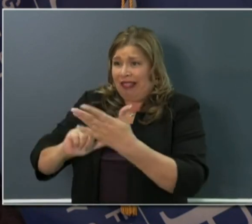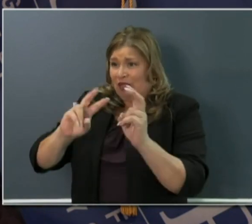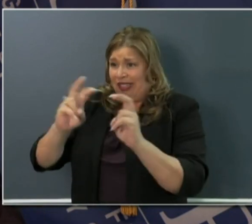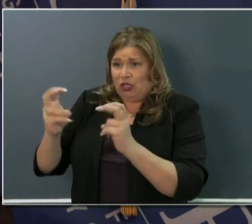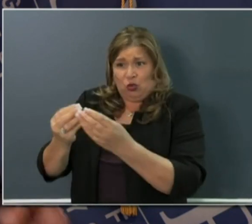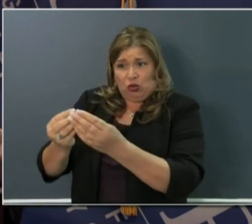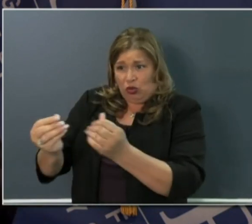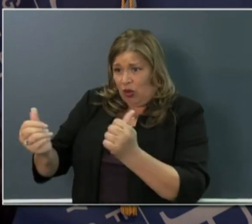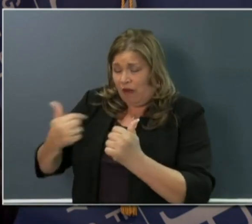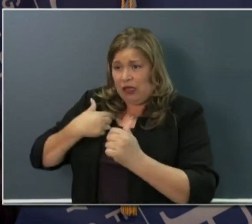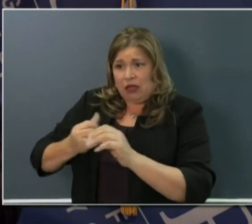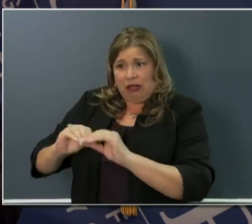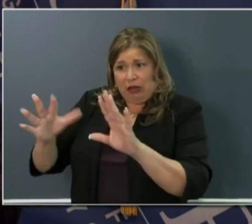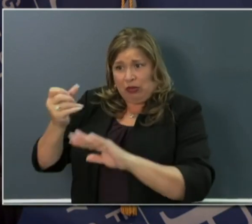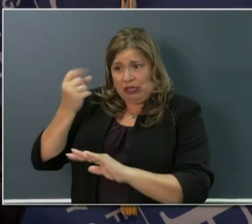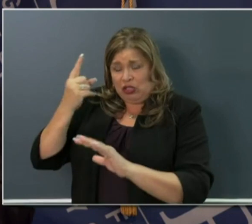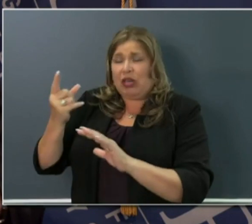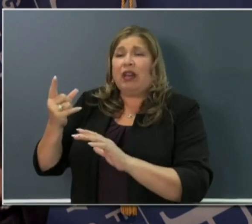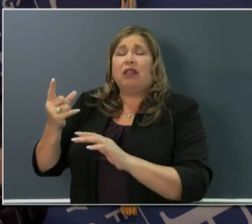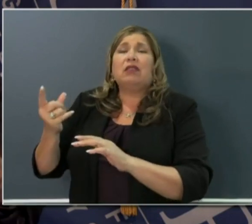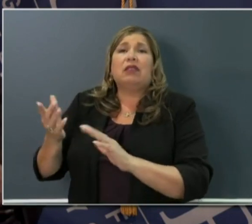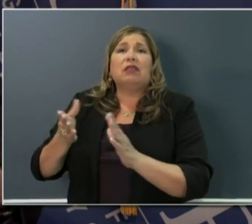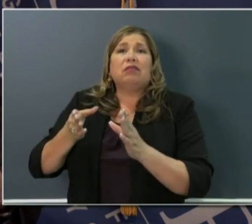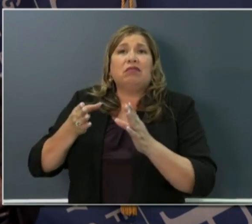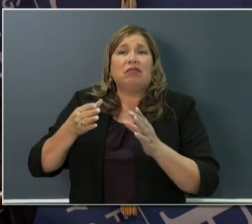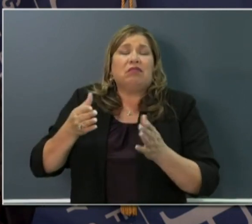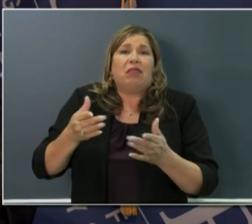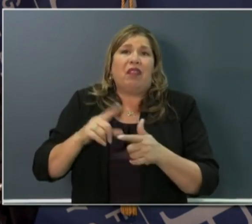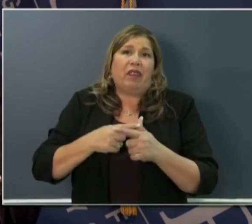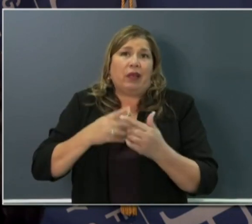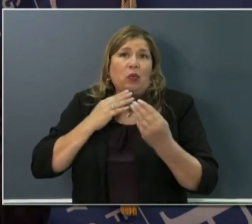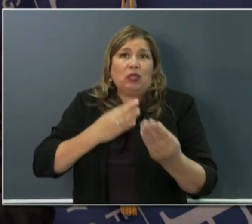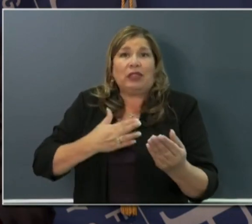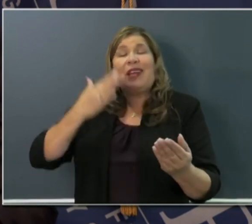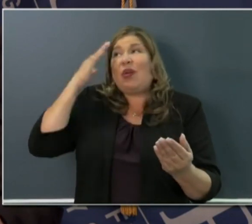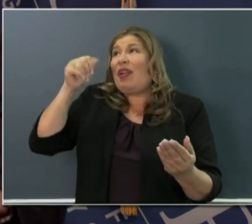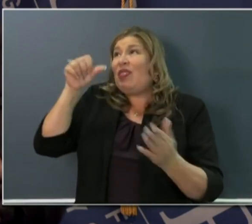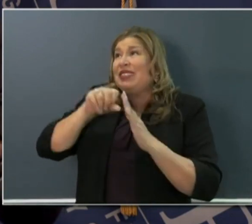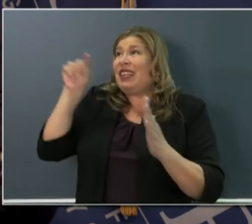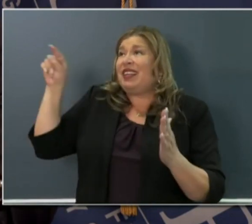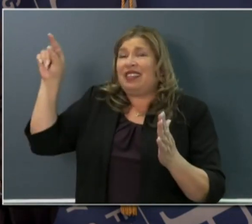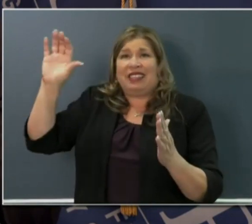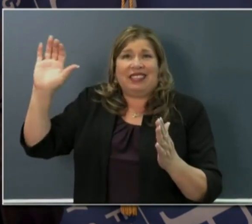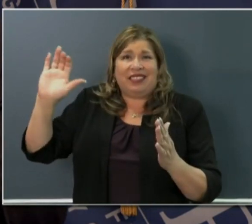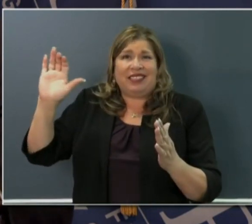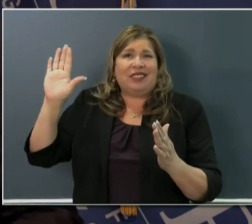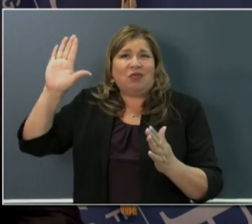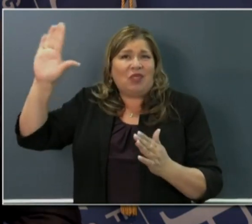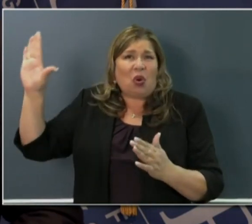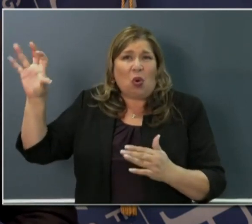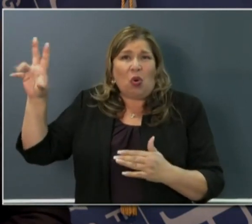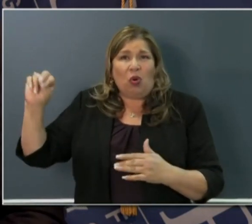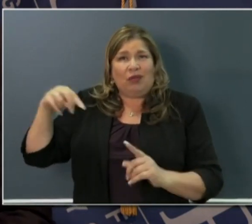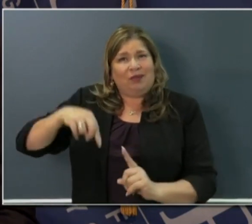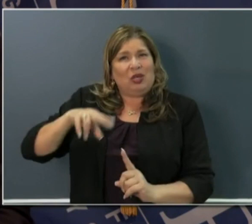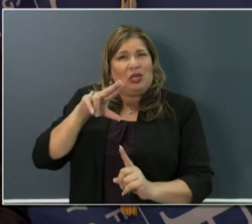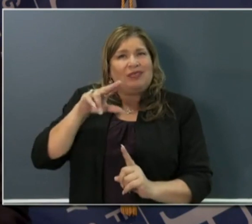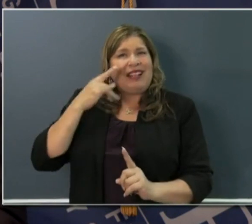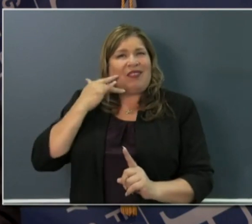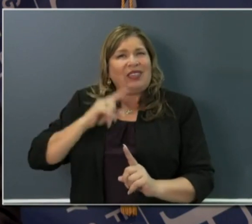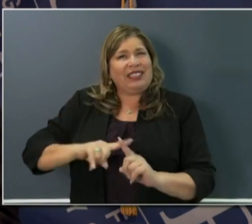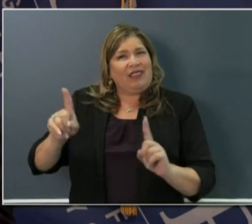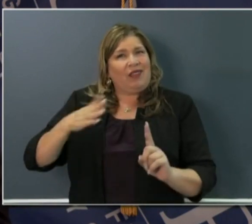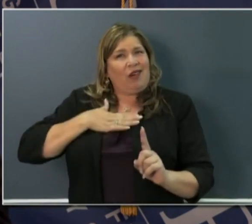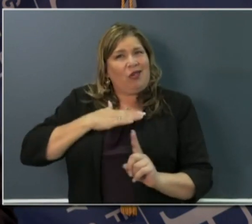parameters, other states I know have done versions of this, but state of California has its unique set of circumstances. We